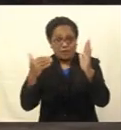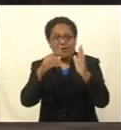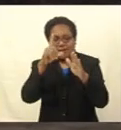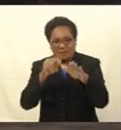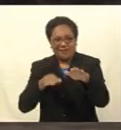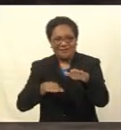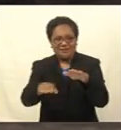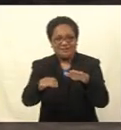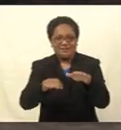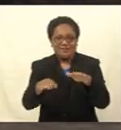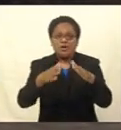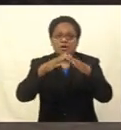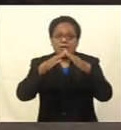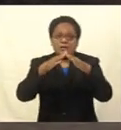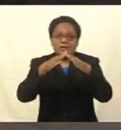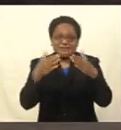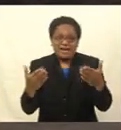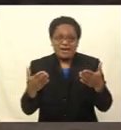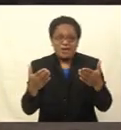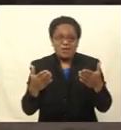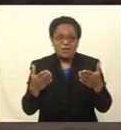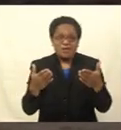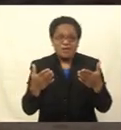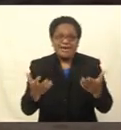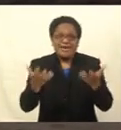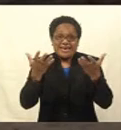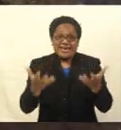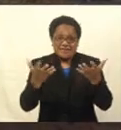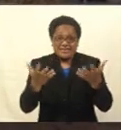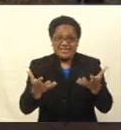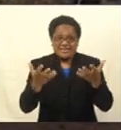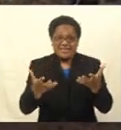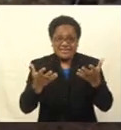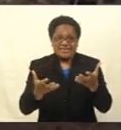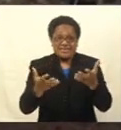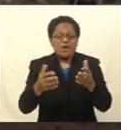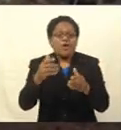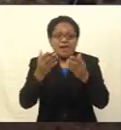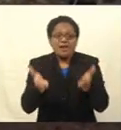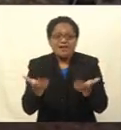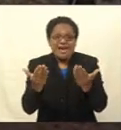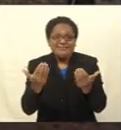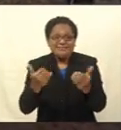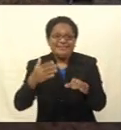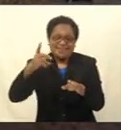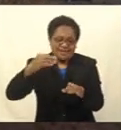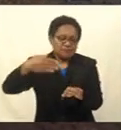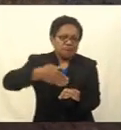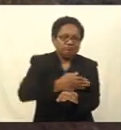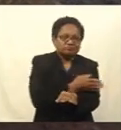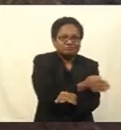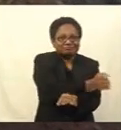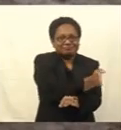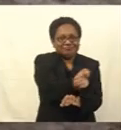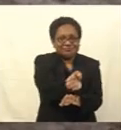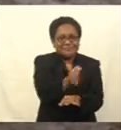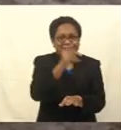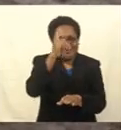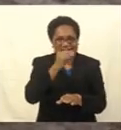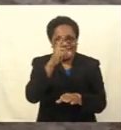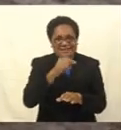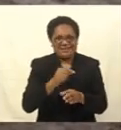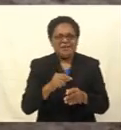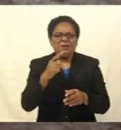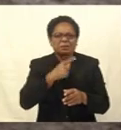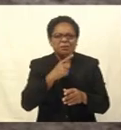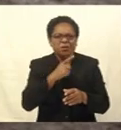At present, only vehicles up to 10 tons can access the alternative Tambia-Nanduri coastal road route to Lambasa due to the weight